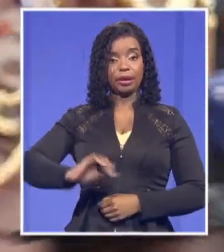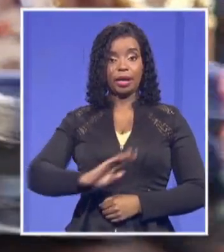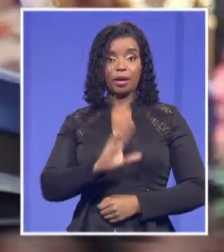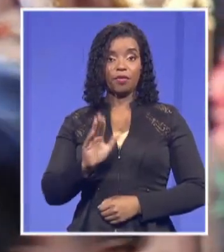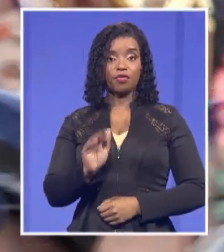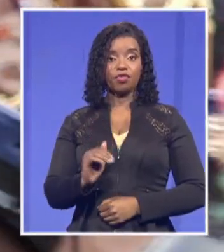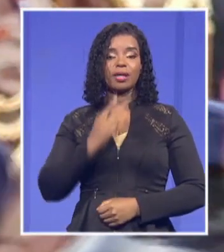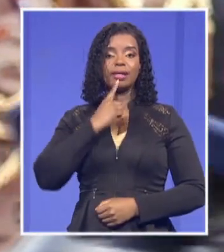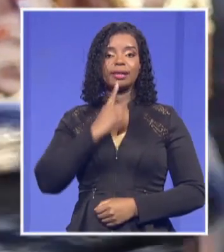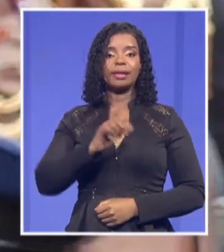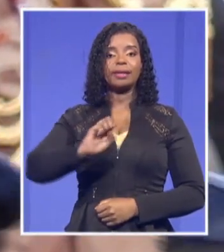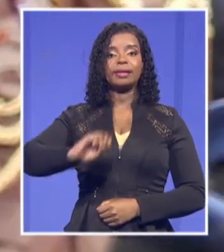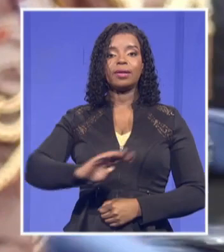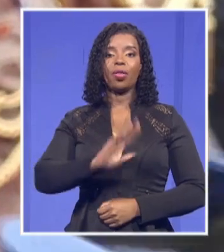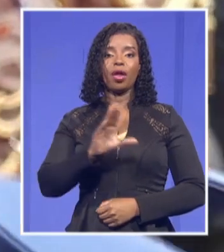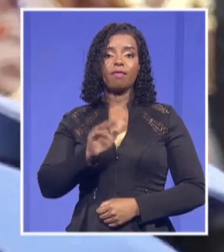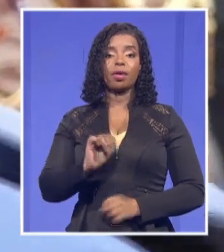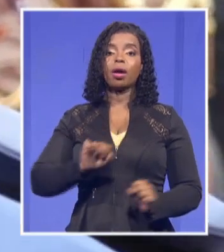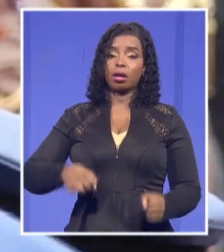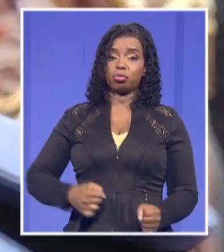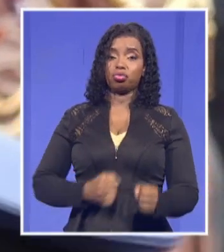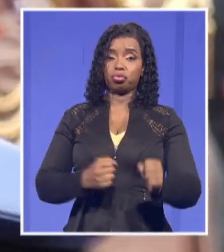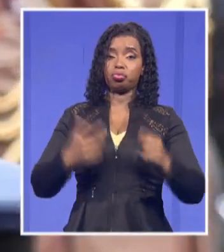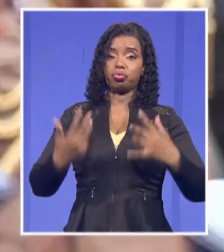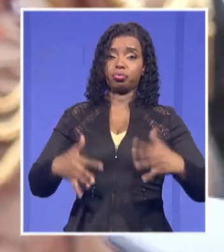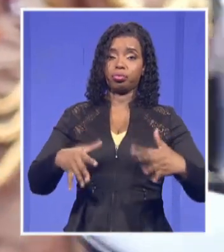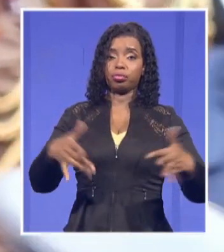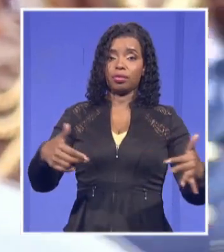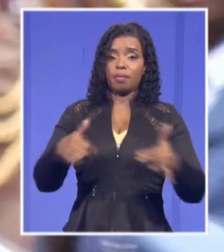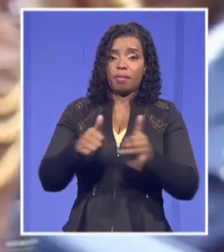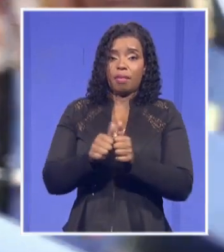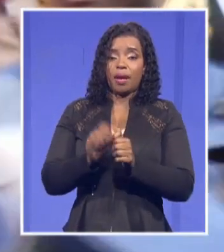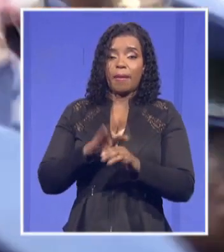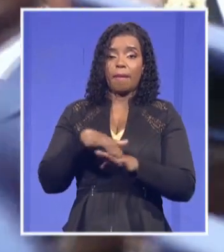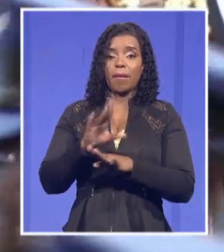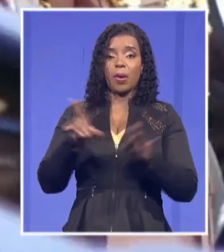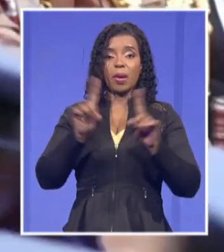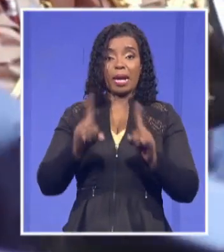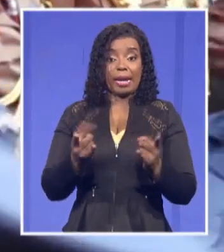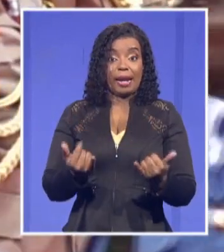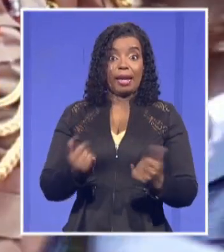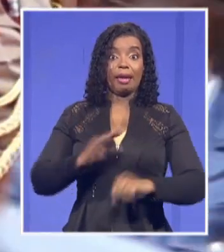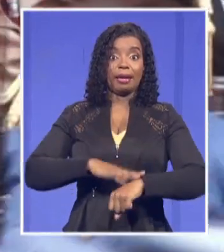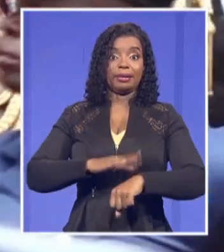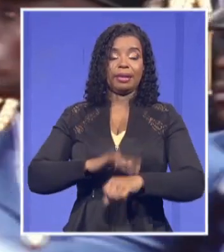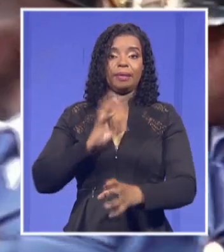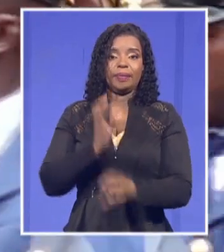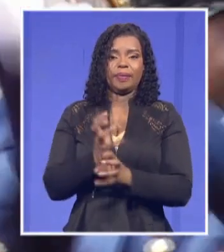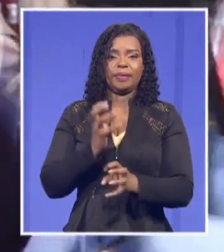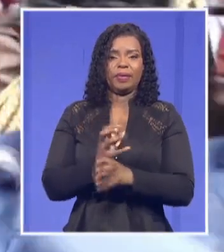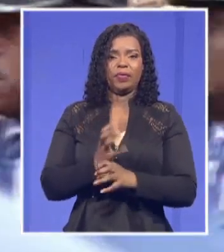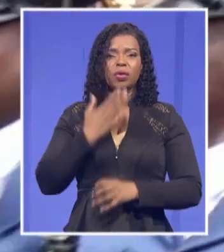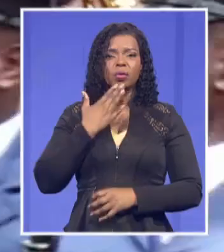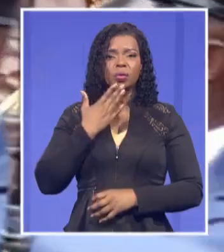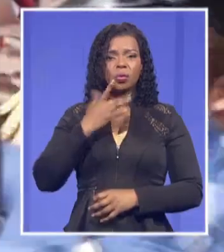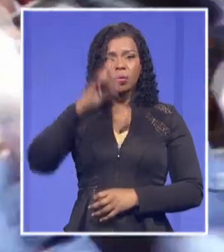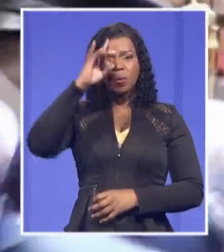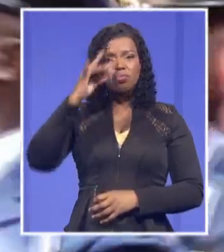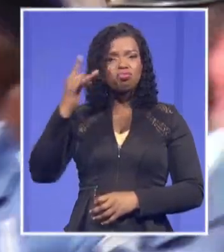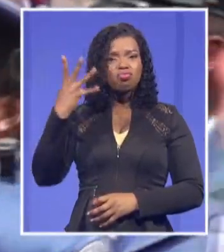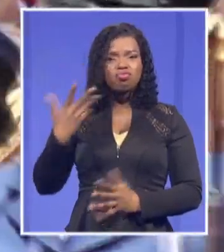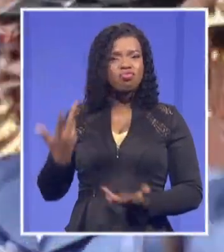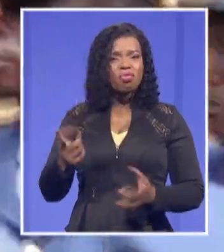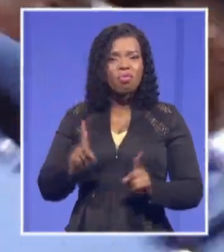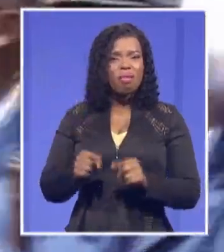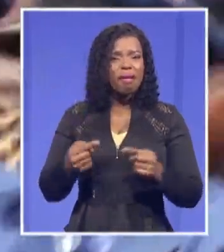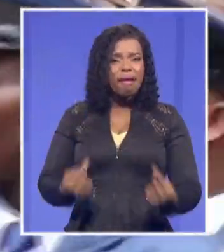as a strategic partner, particularly during these critical times. Who can forget the role played by President Ramaphosa